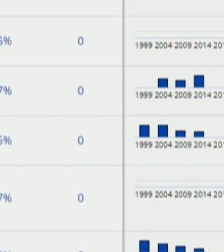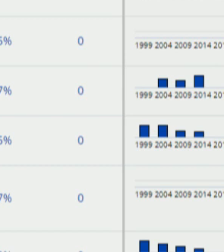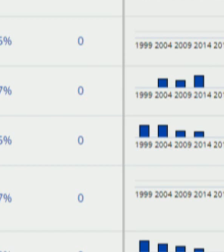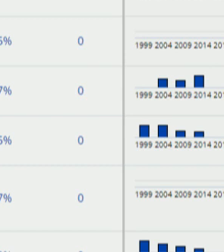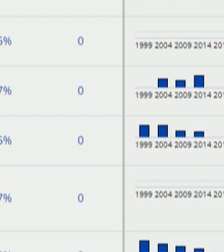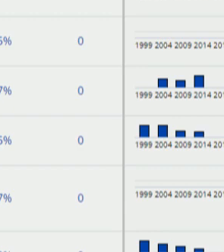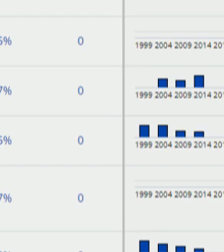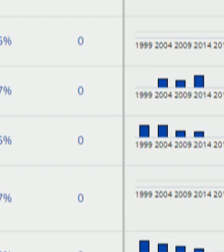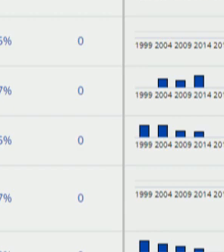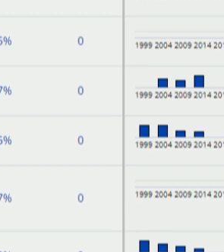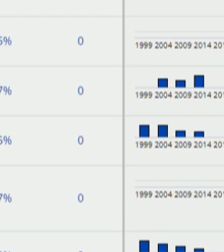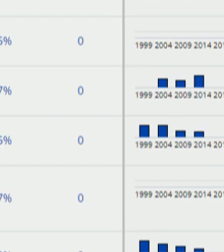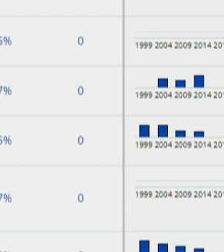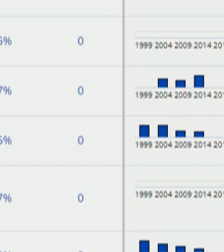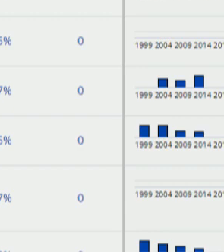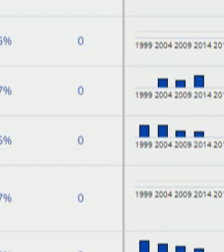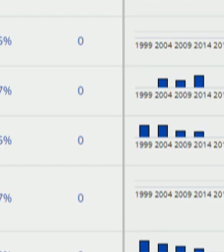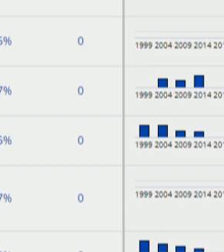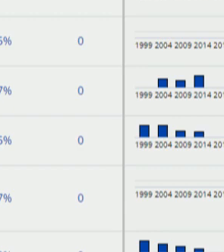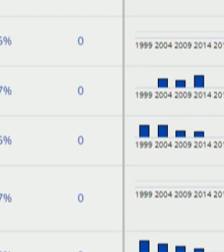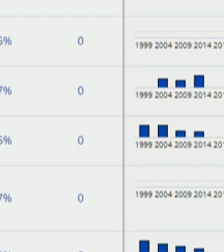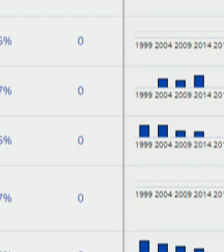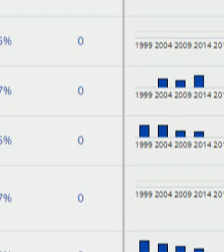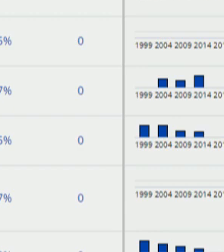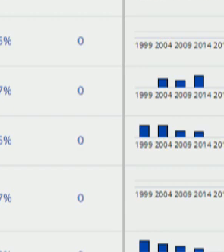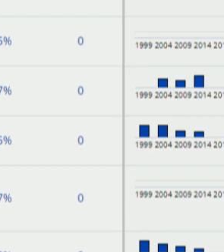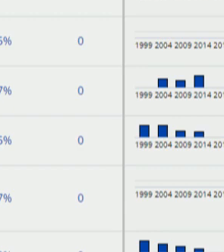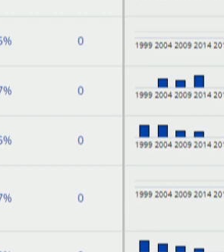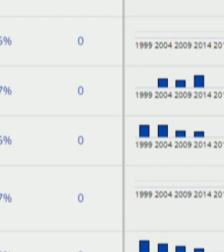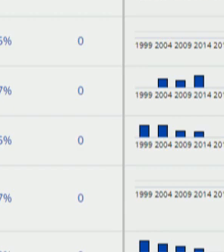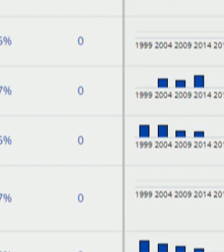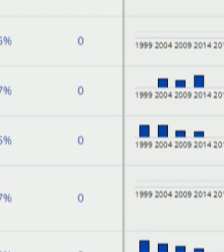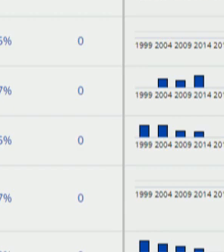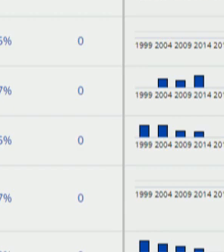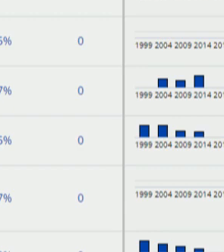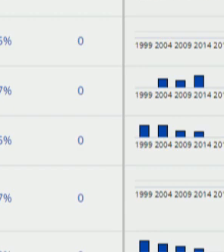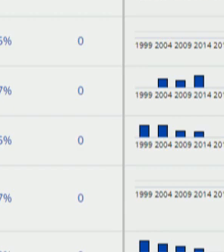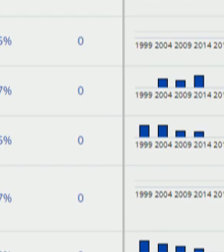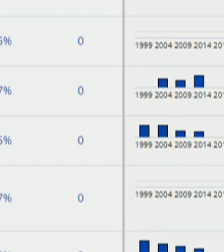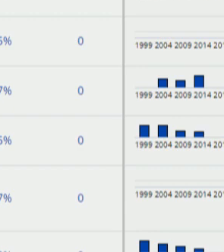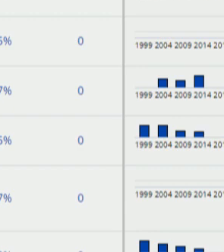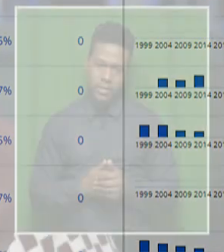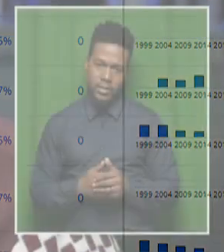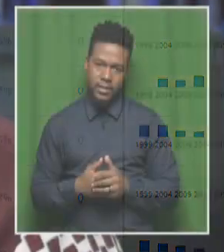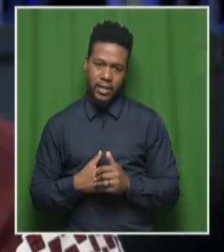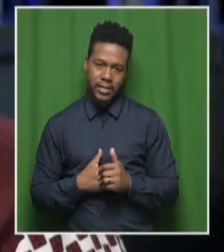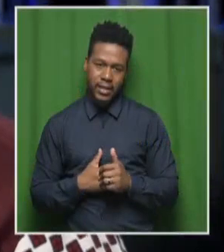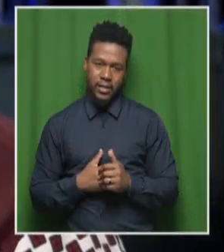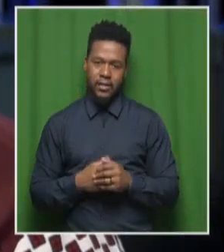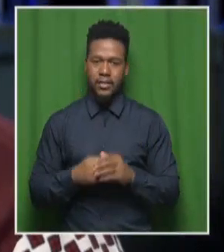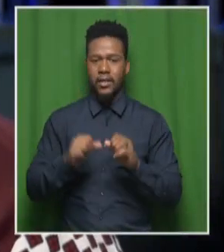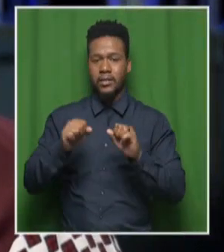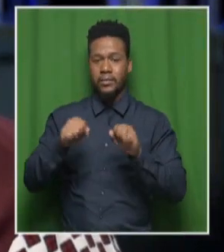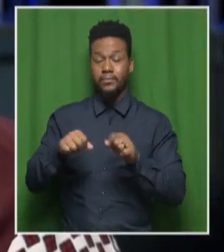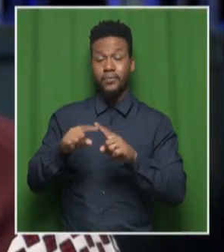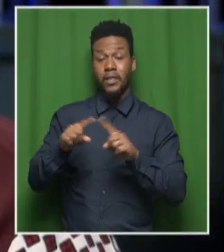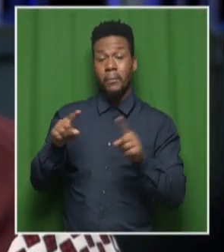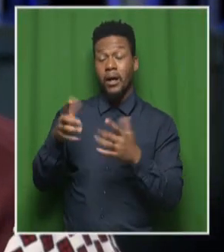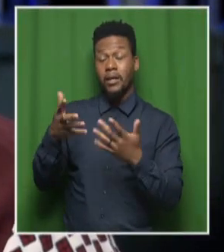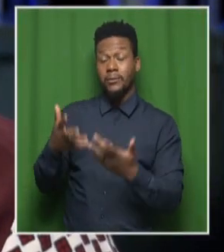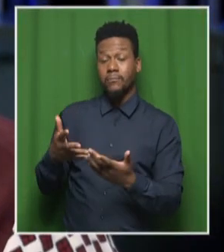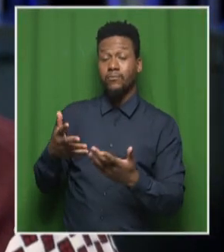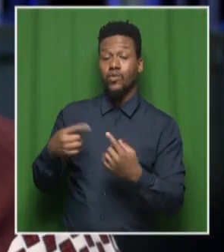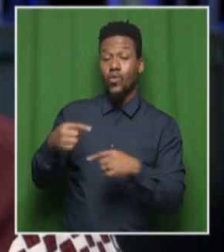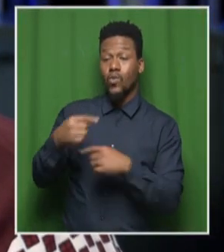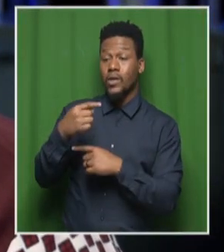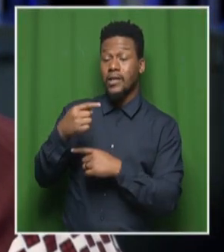as those that were filled in there. And the matter, as far as we're concerned, is resolved. But having said that, if parties